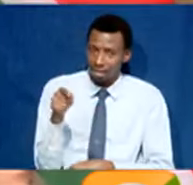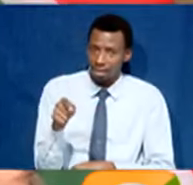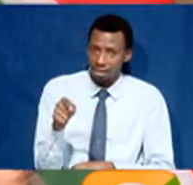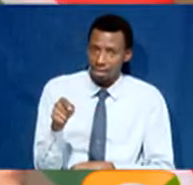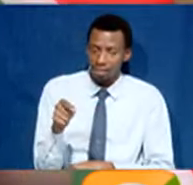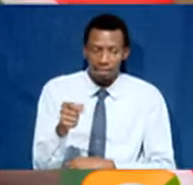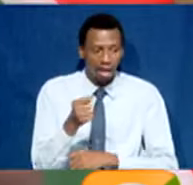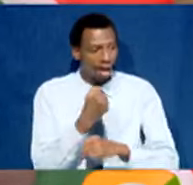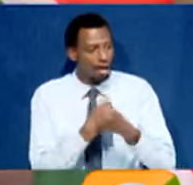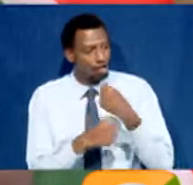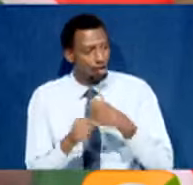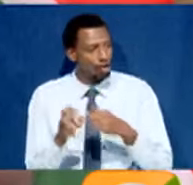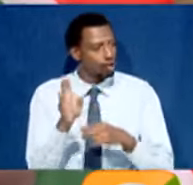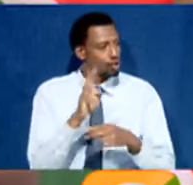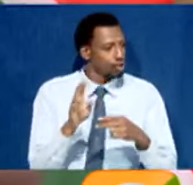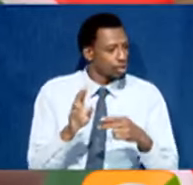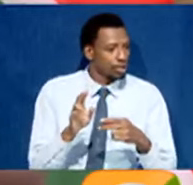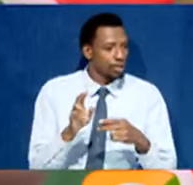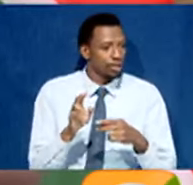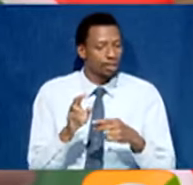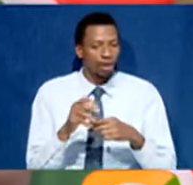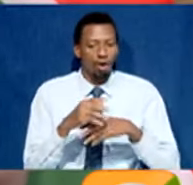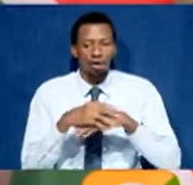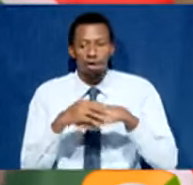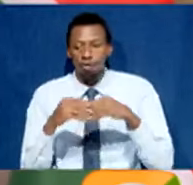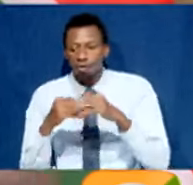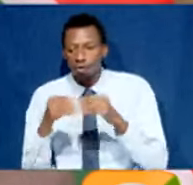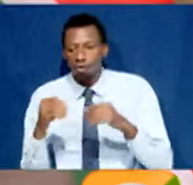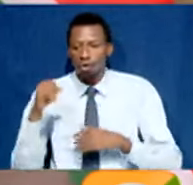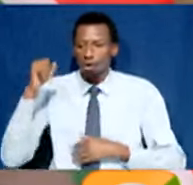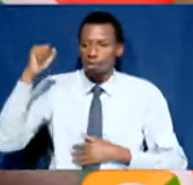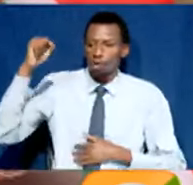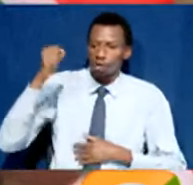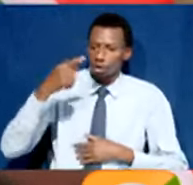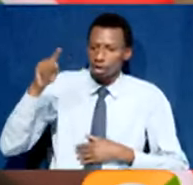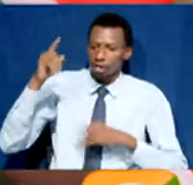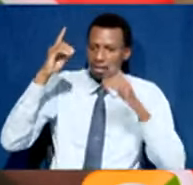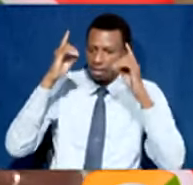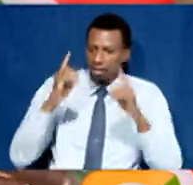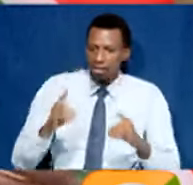be done using convenient, politically correct, popular decisions.